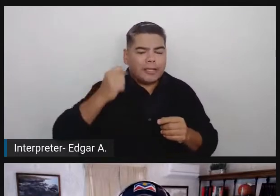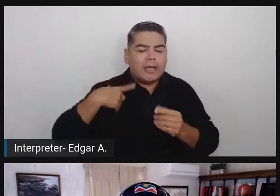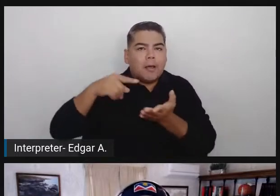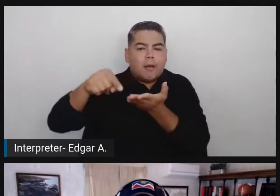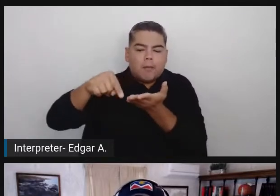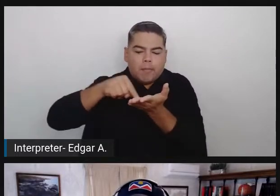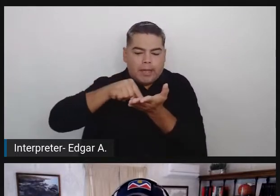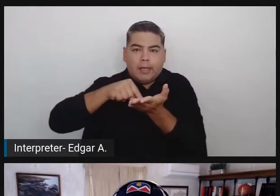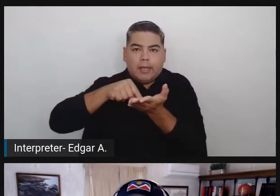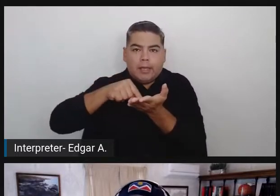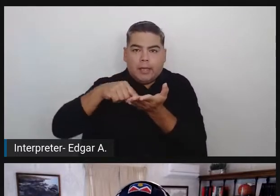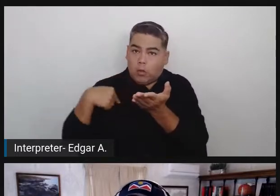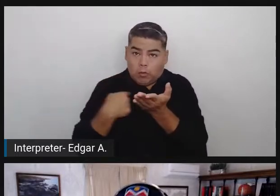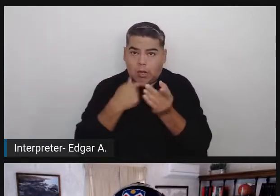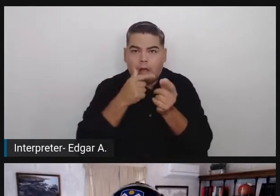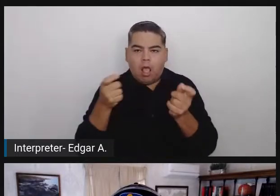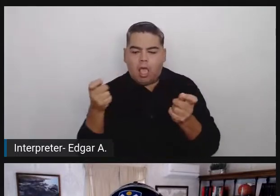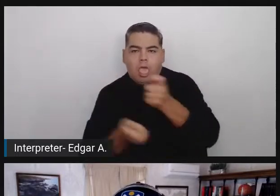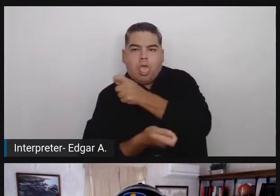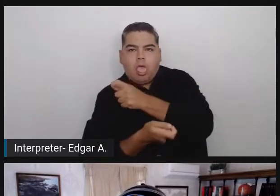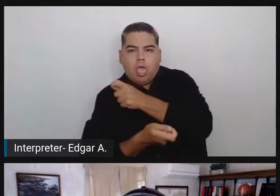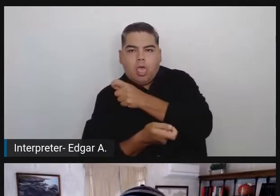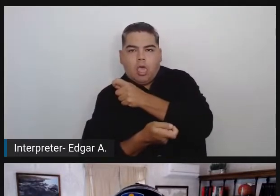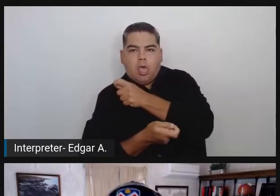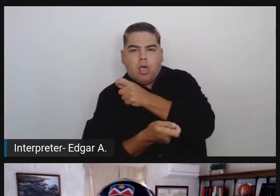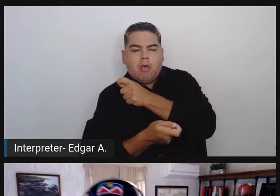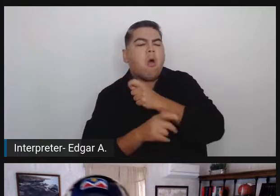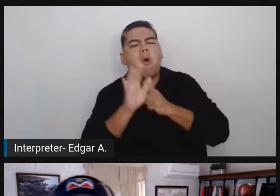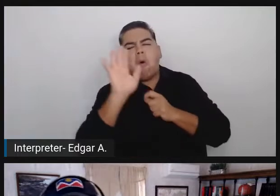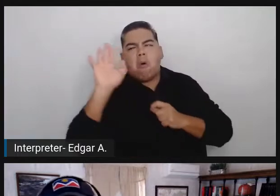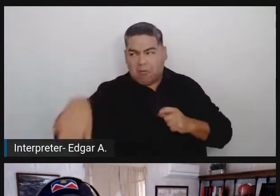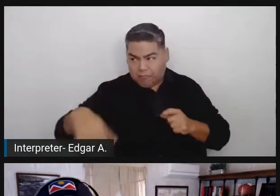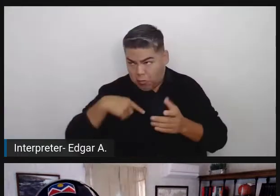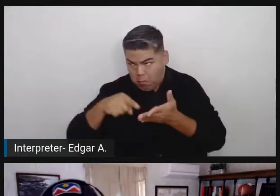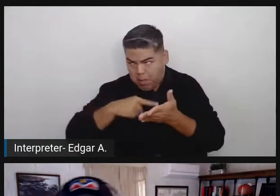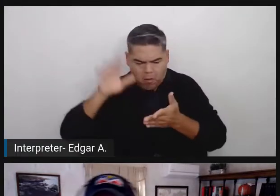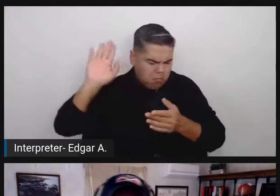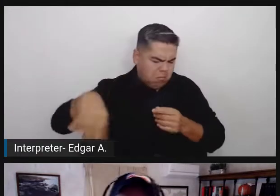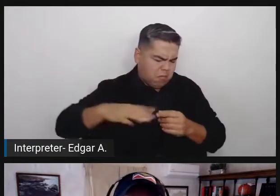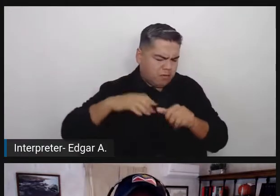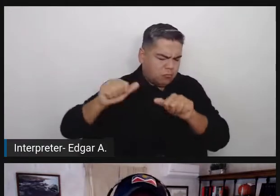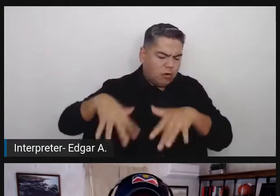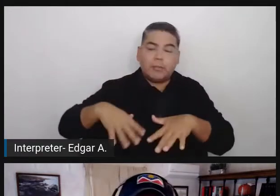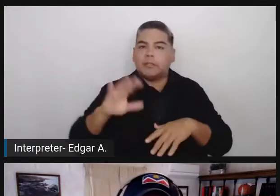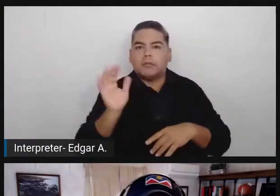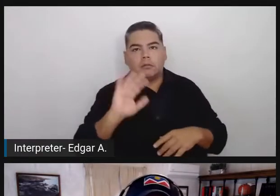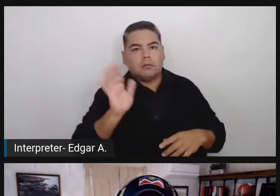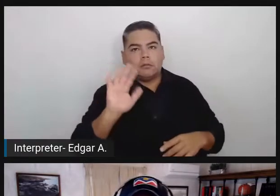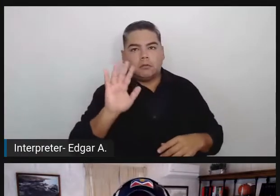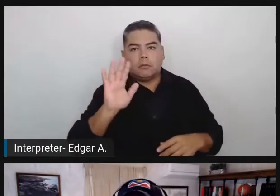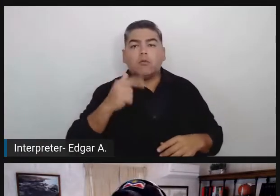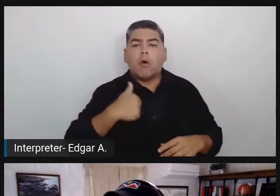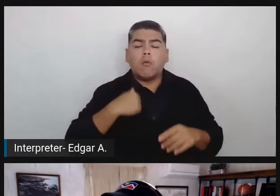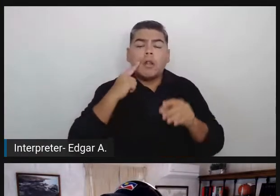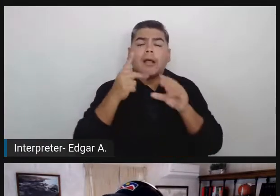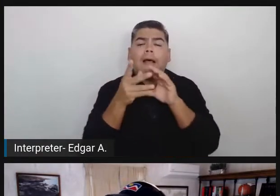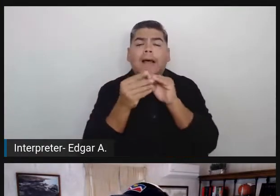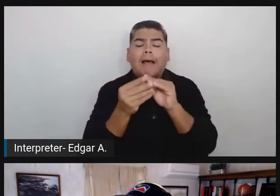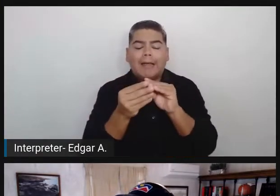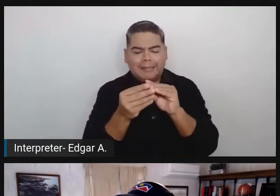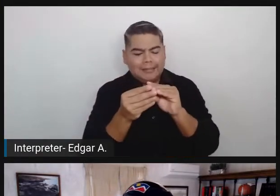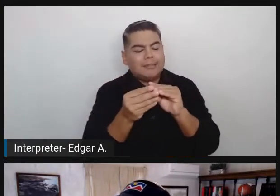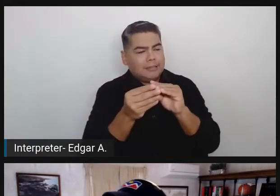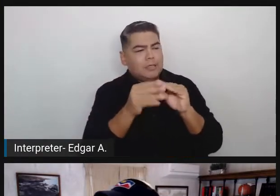our process to do a non-accessible site, an inaccessible site, right? So what I will tell them is that we'll do